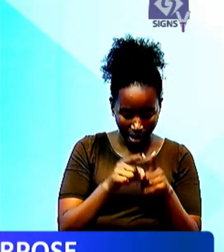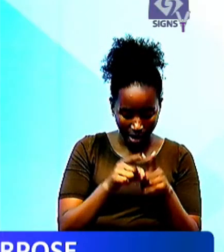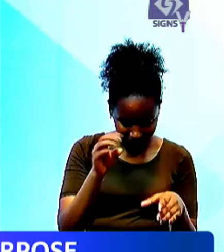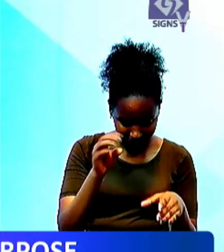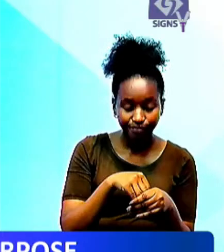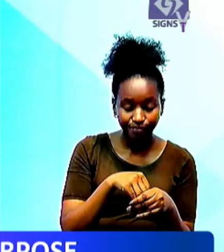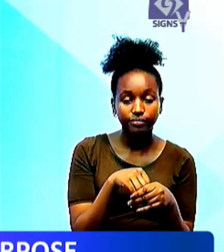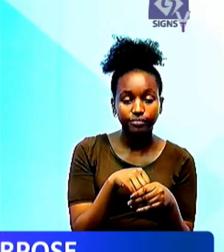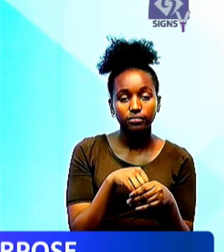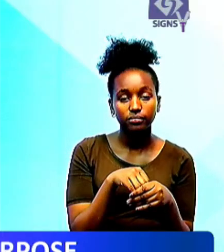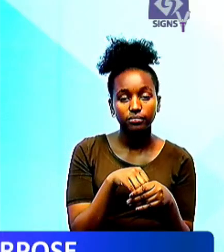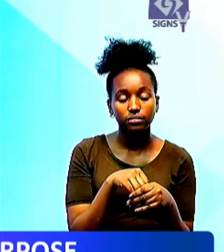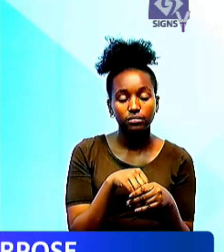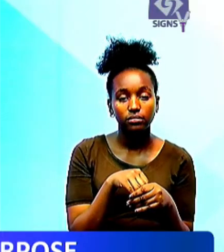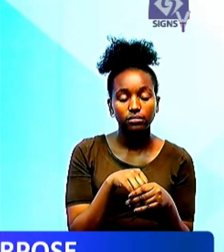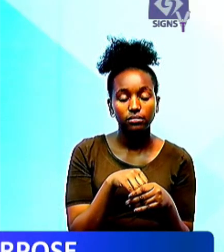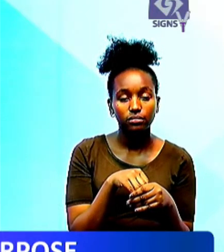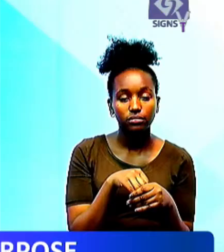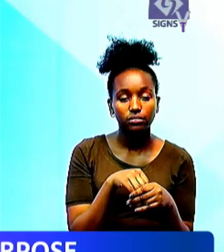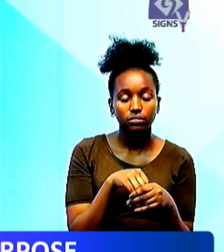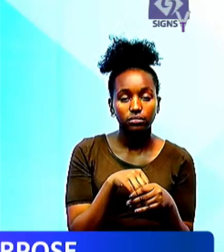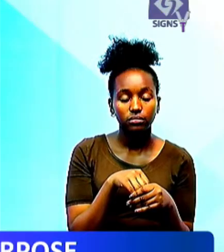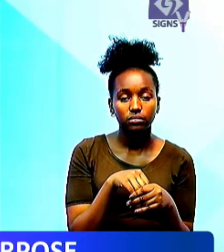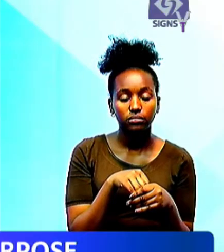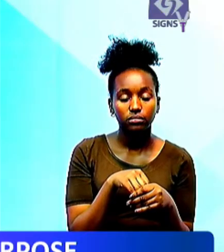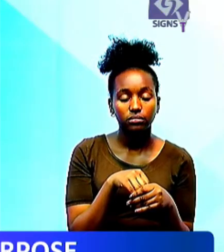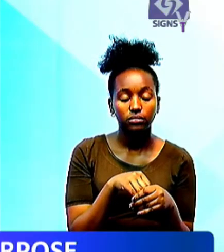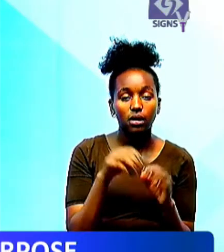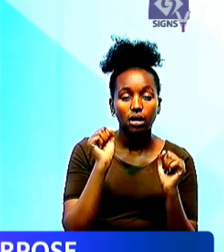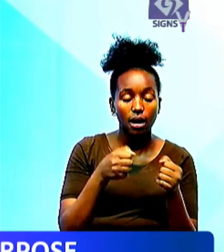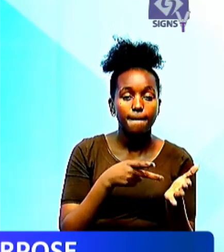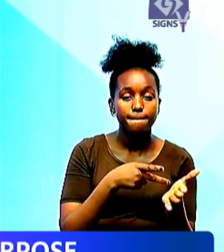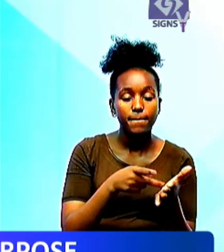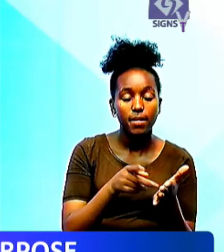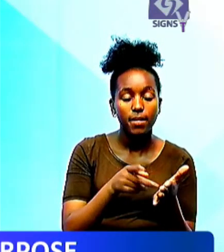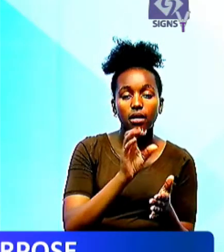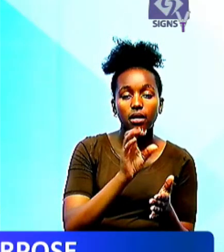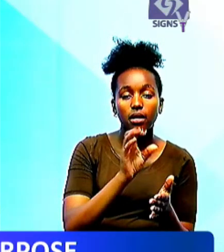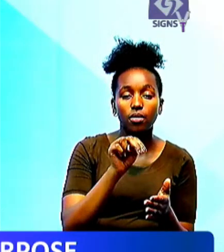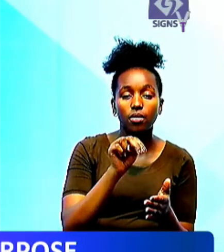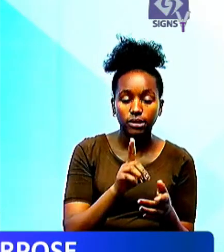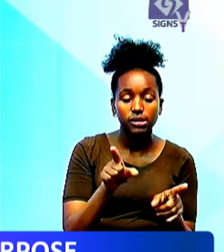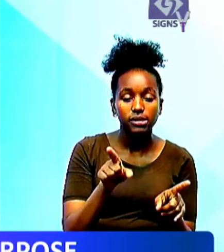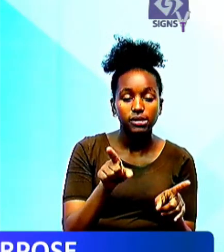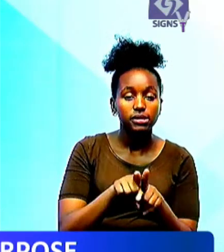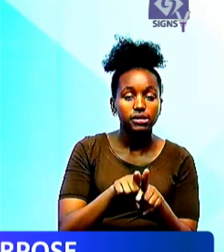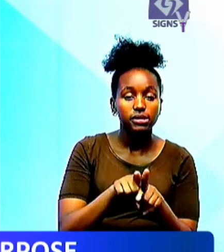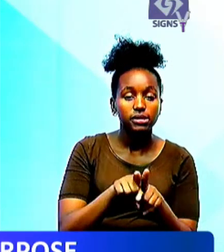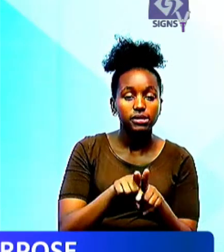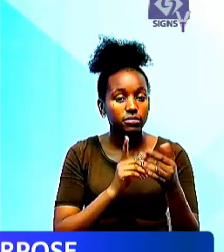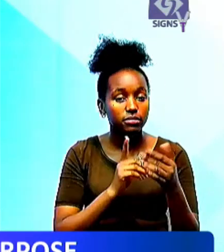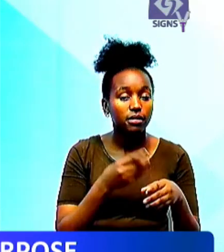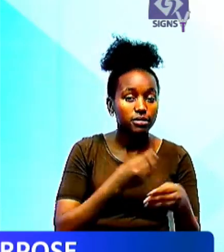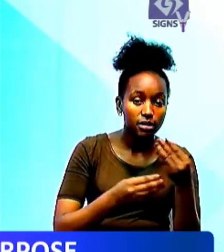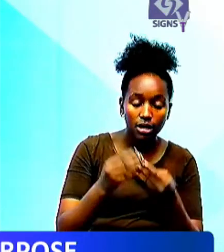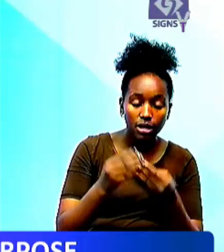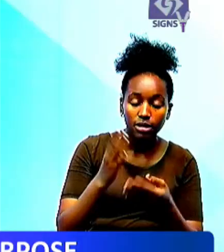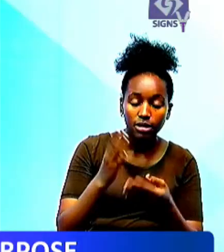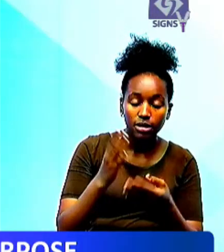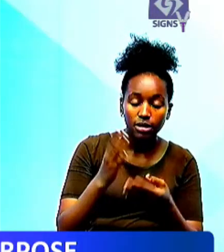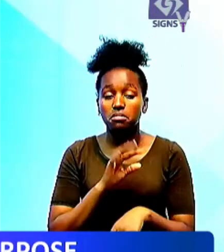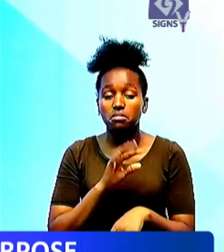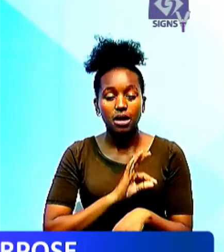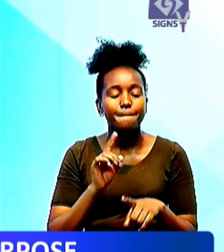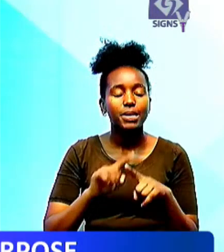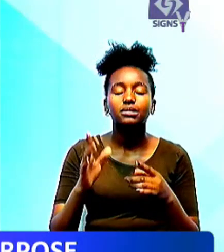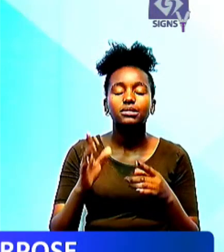of the fund, we call it fixed income fund. We buy those bonds. Some of them we sell, we buy, and then now we declare the returns. We make a return for